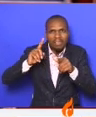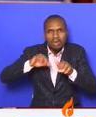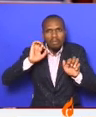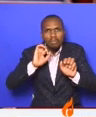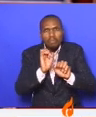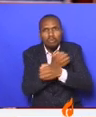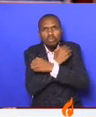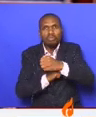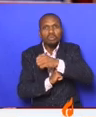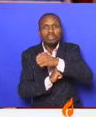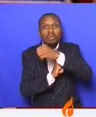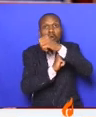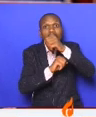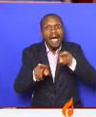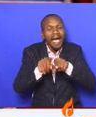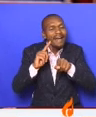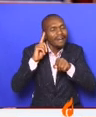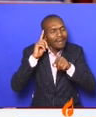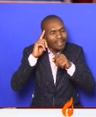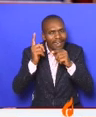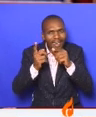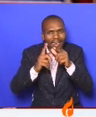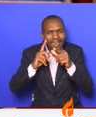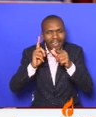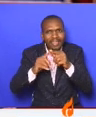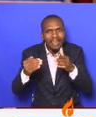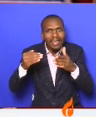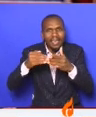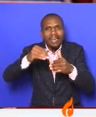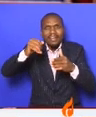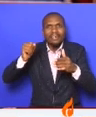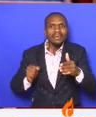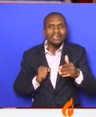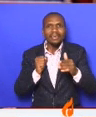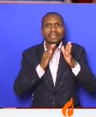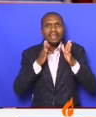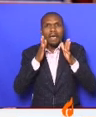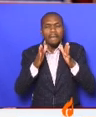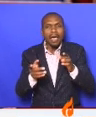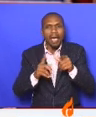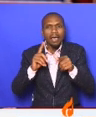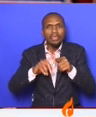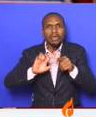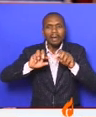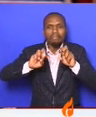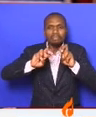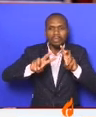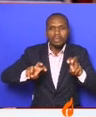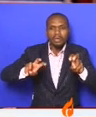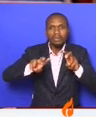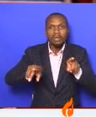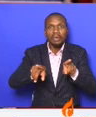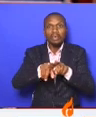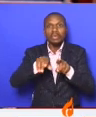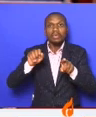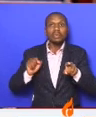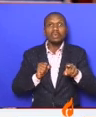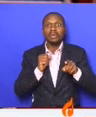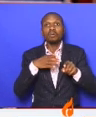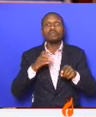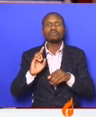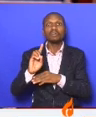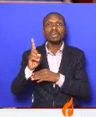engane yobu na yaka geire, asikeli yate wabuna nigaba Senator Bonsi bagane irie kumolingo liyomo konjibu muraibwensi ya Kenya Geoffrey Rigathi